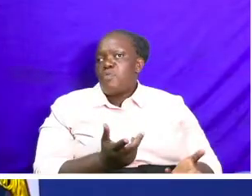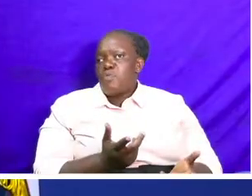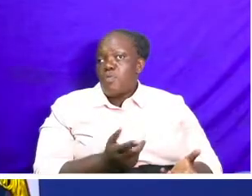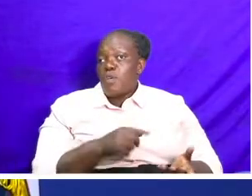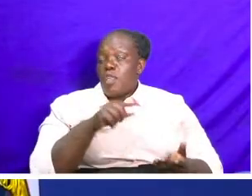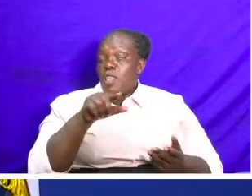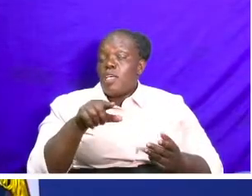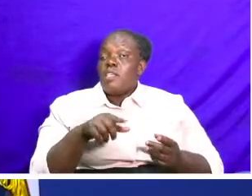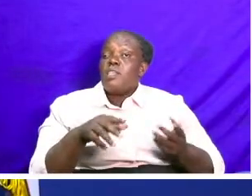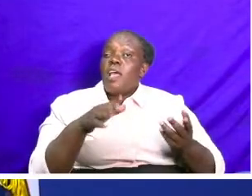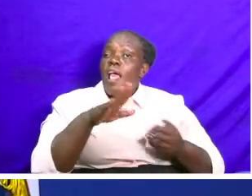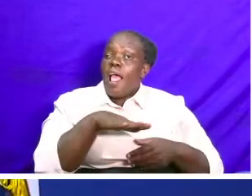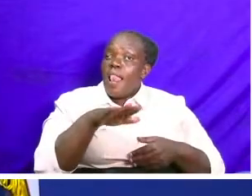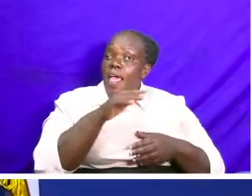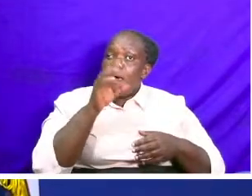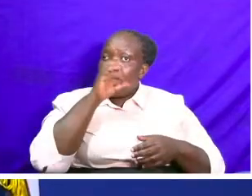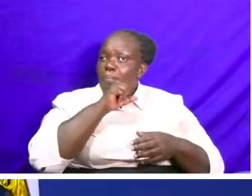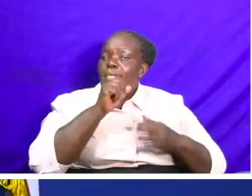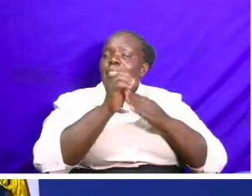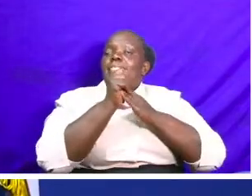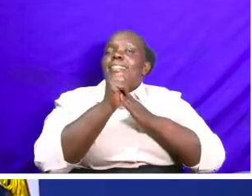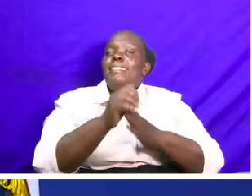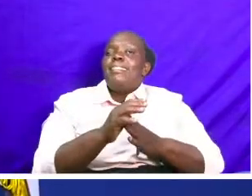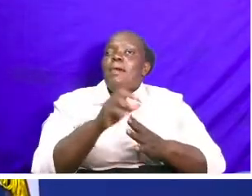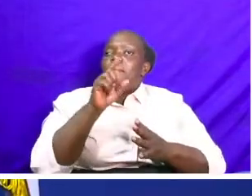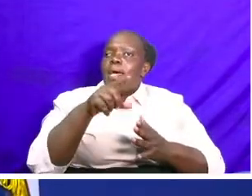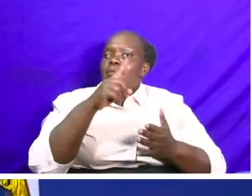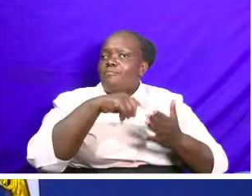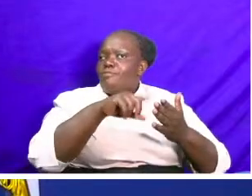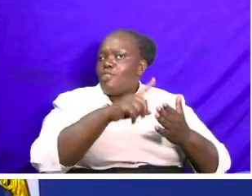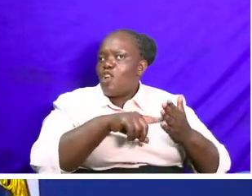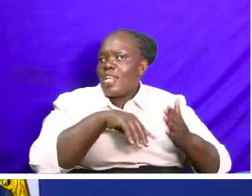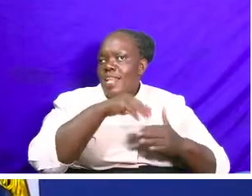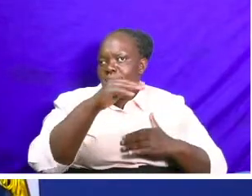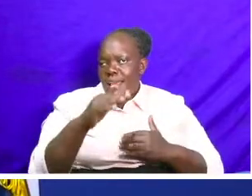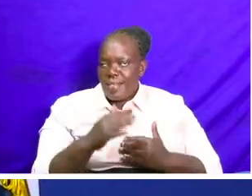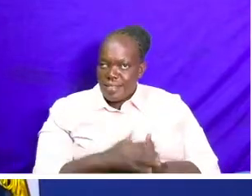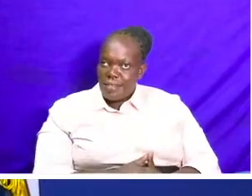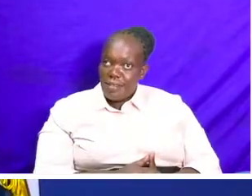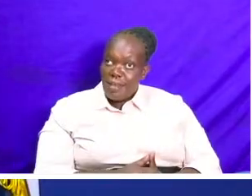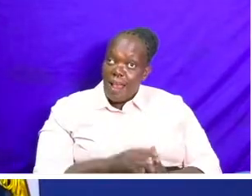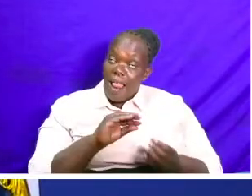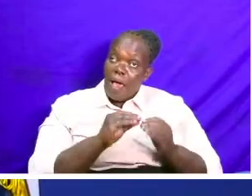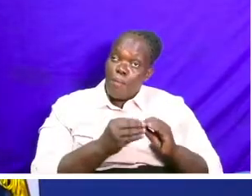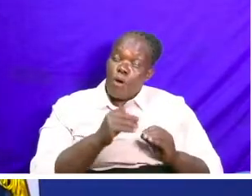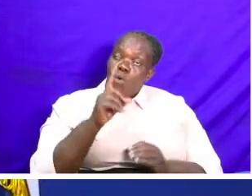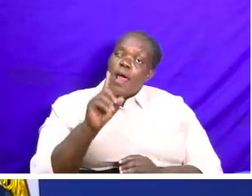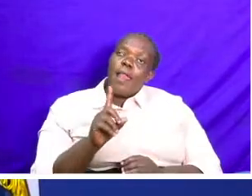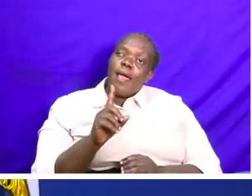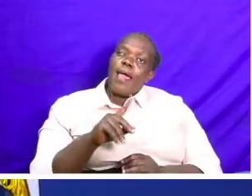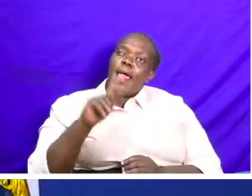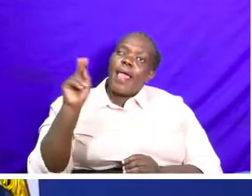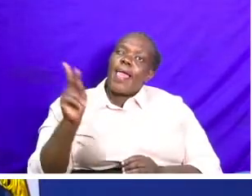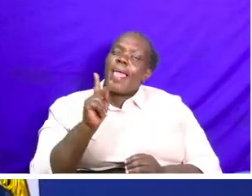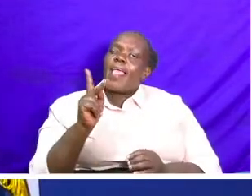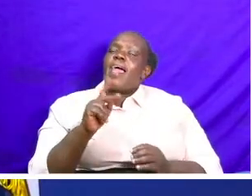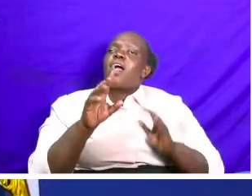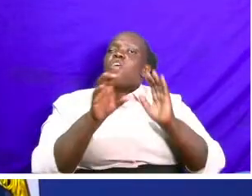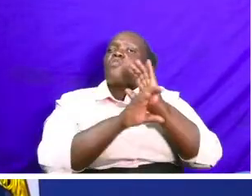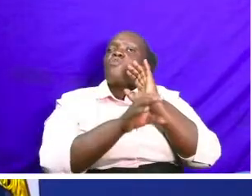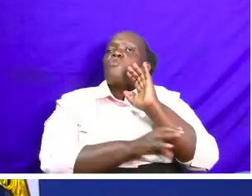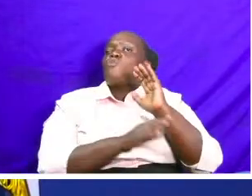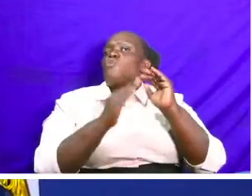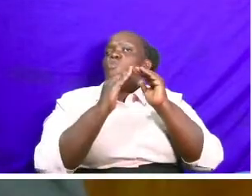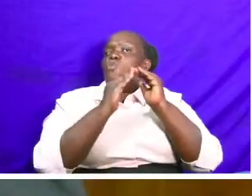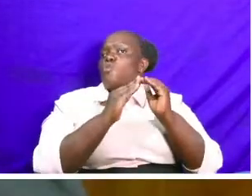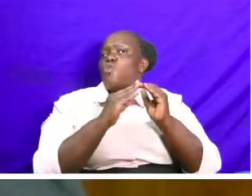These assertions are misleading and must be corrected as follows. Number one, Kenya is a constitutional